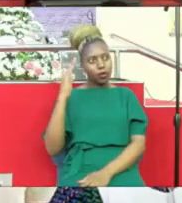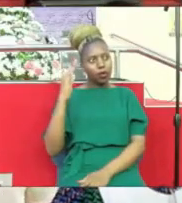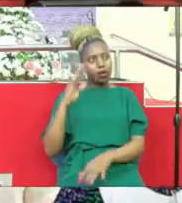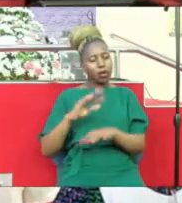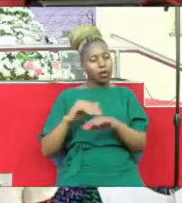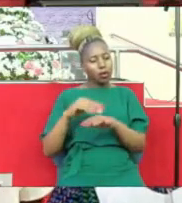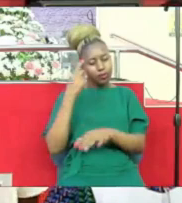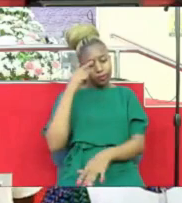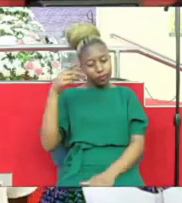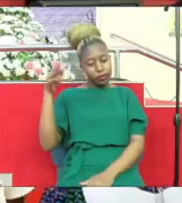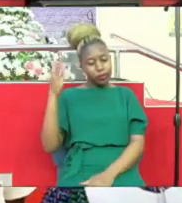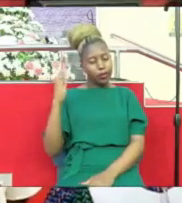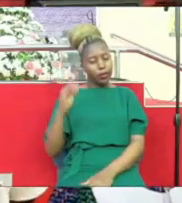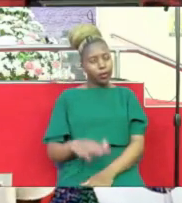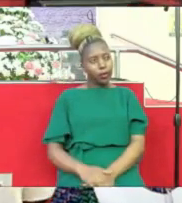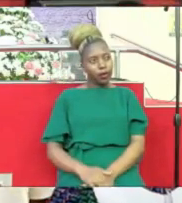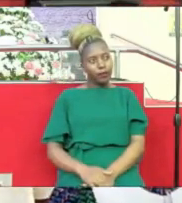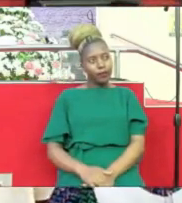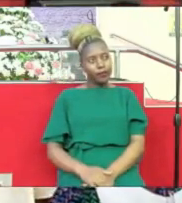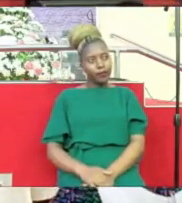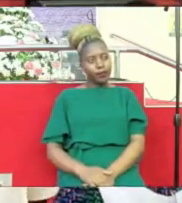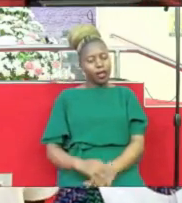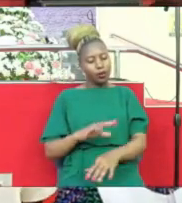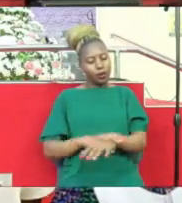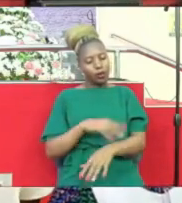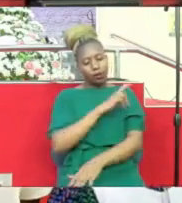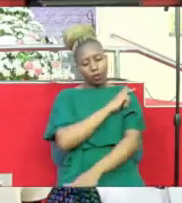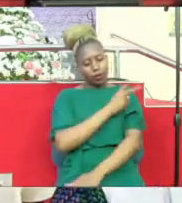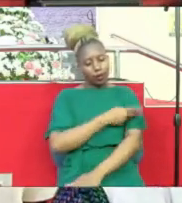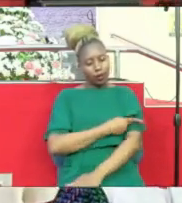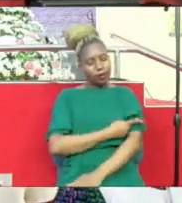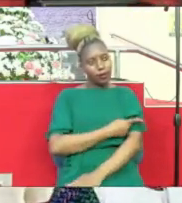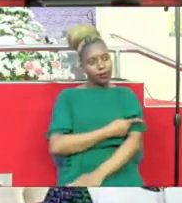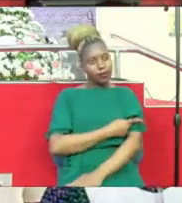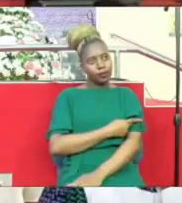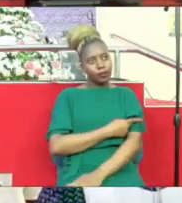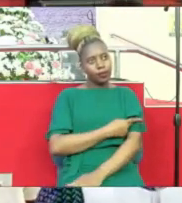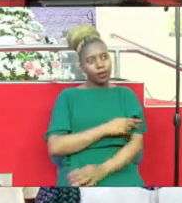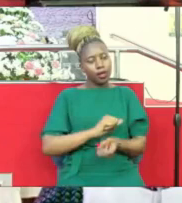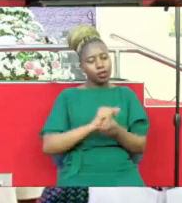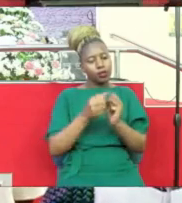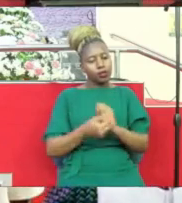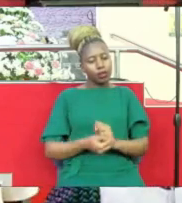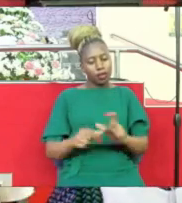life. You have the power to call forth life.